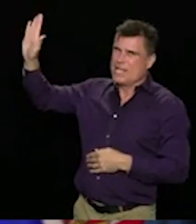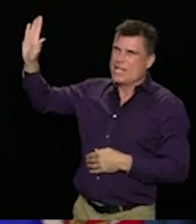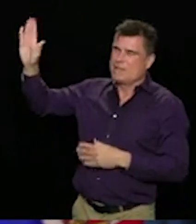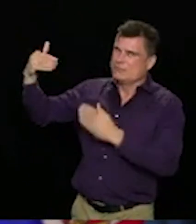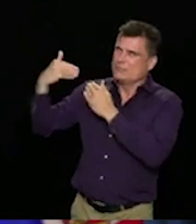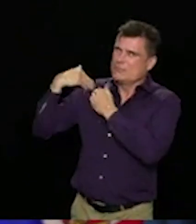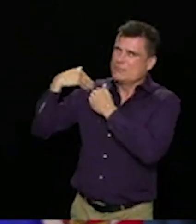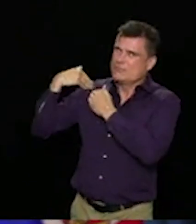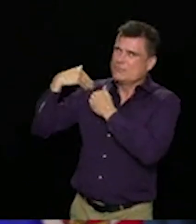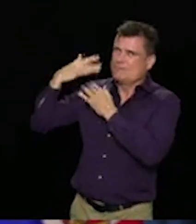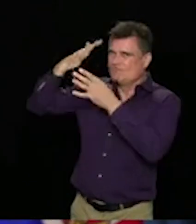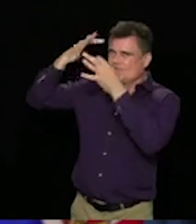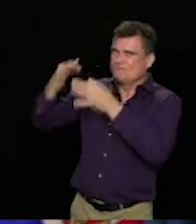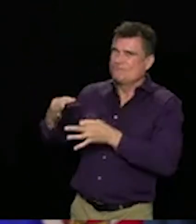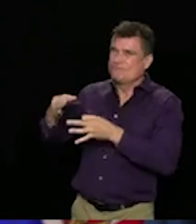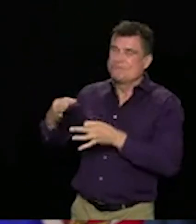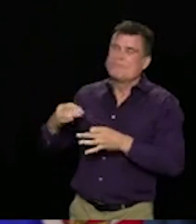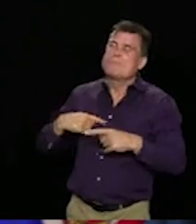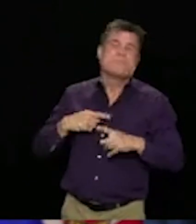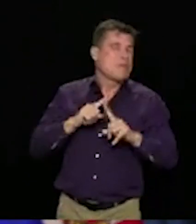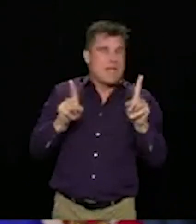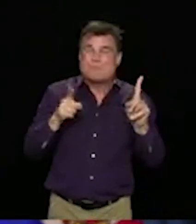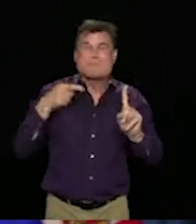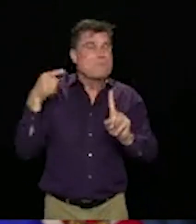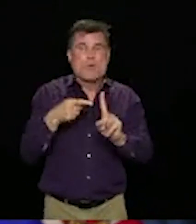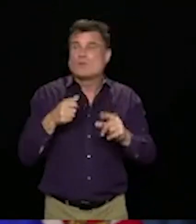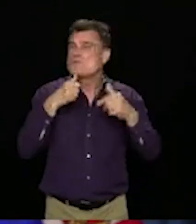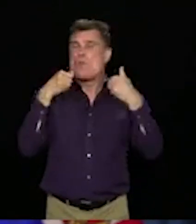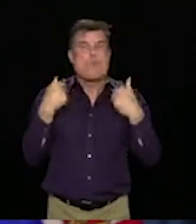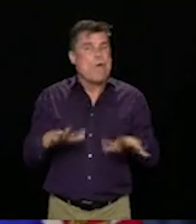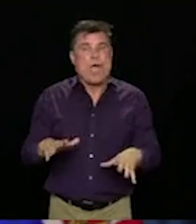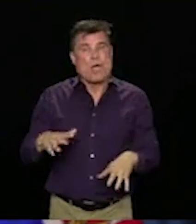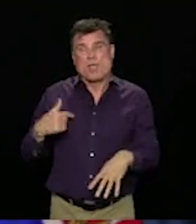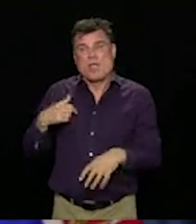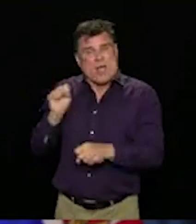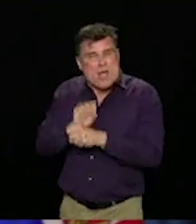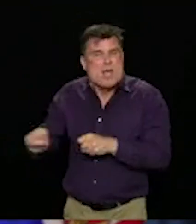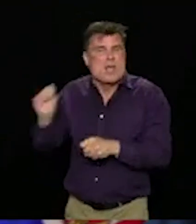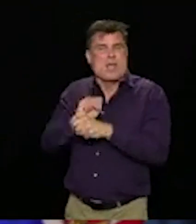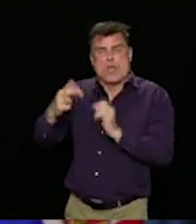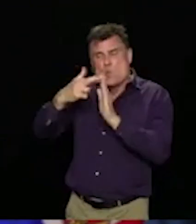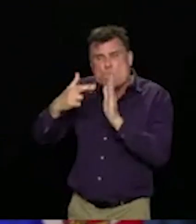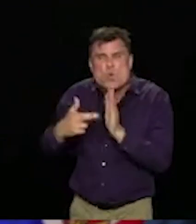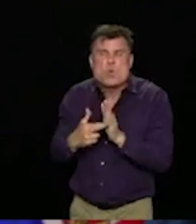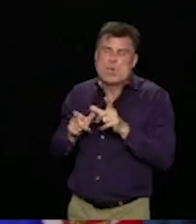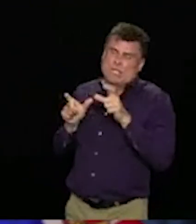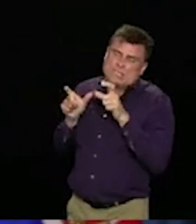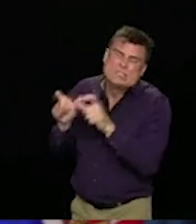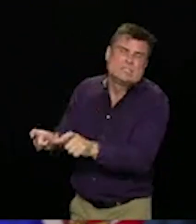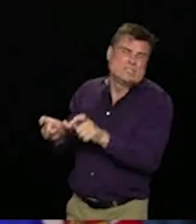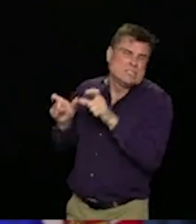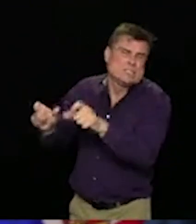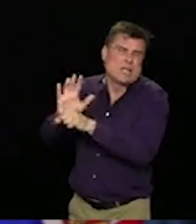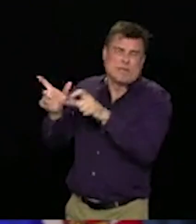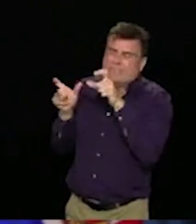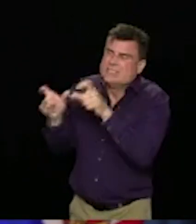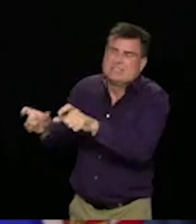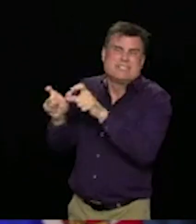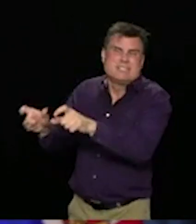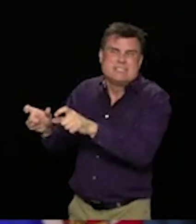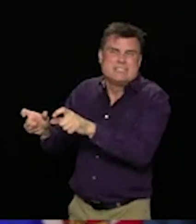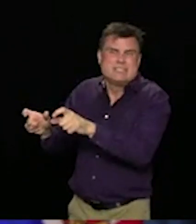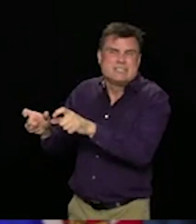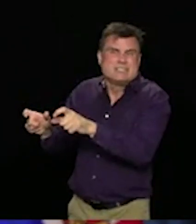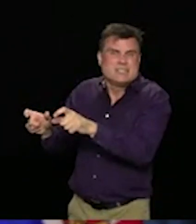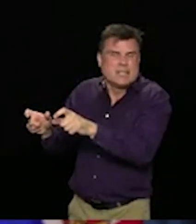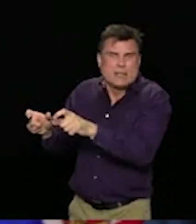obviously we in the province are spending enormous effort and resources, everybody. And we can all think, every single person watching us can talk about